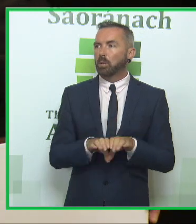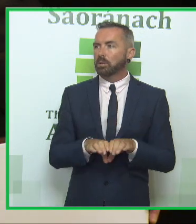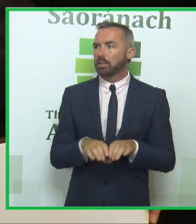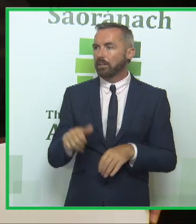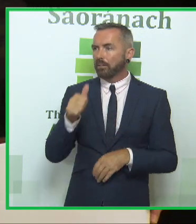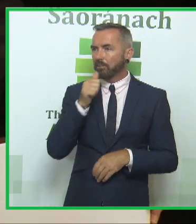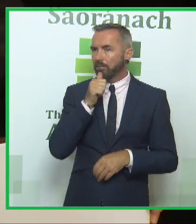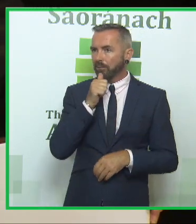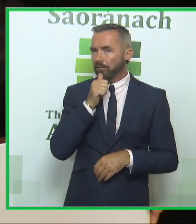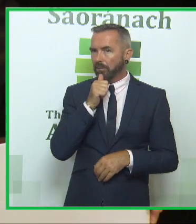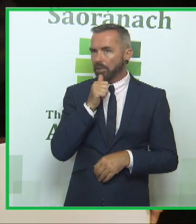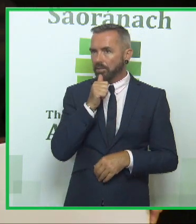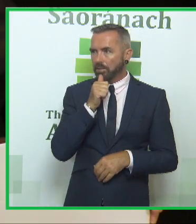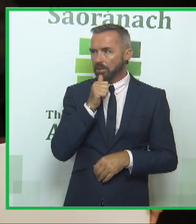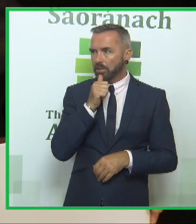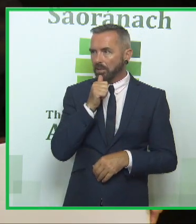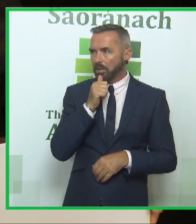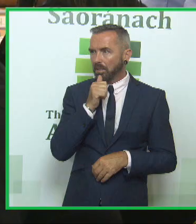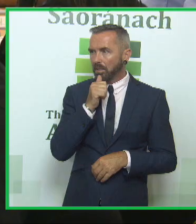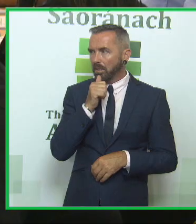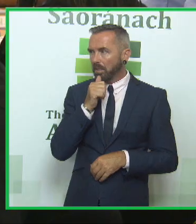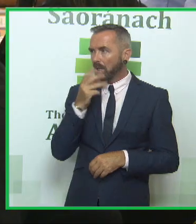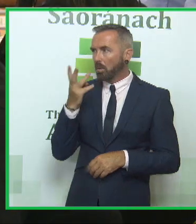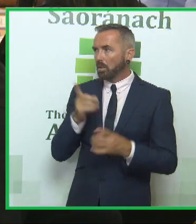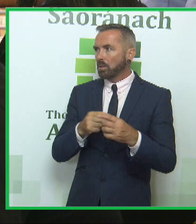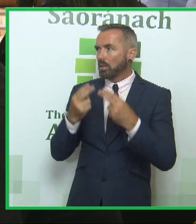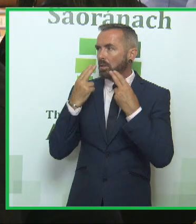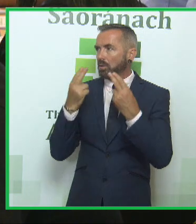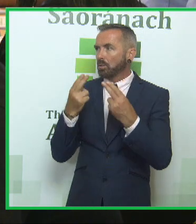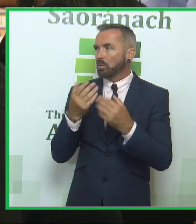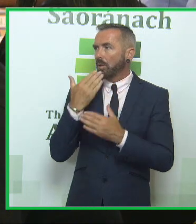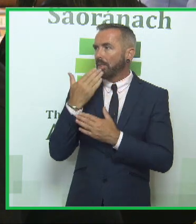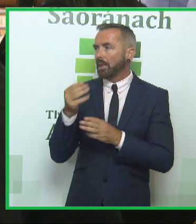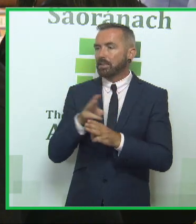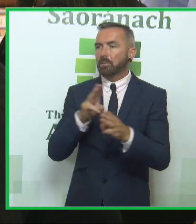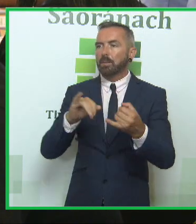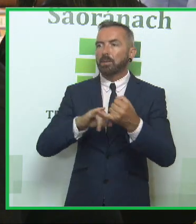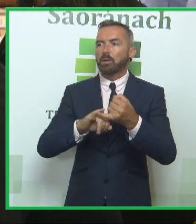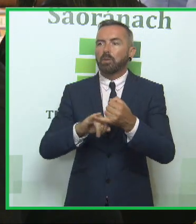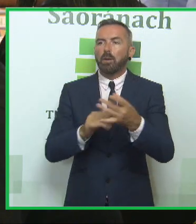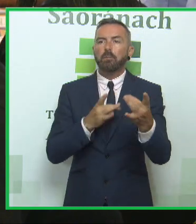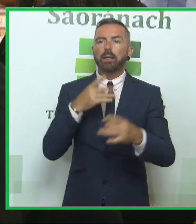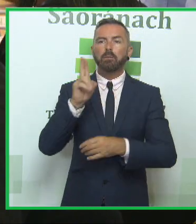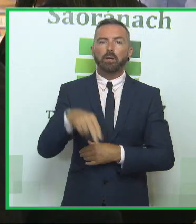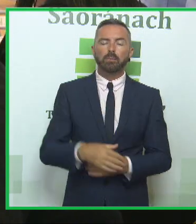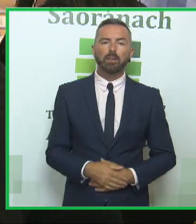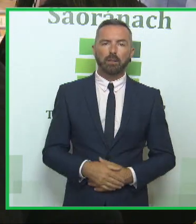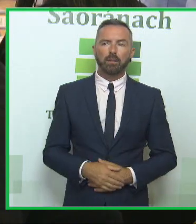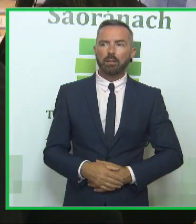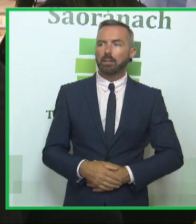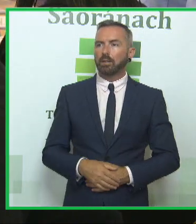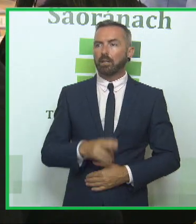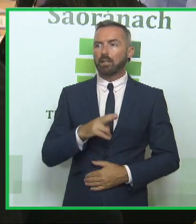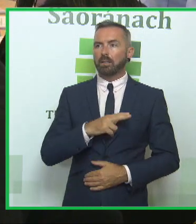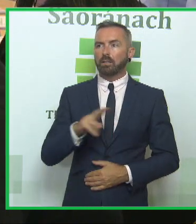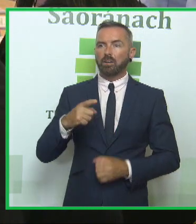in case I forget, I want to do the usual thanks to people who make all this happen. Not always behind the scenes,